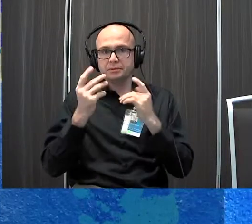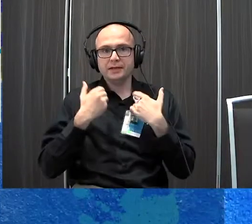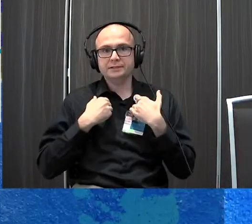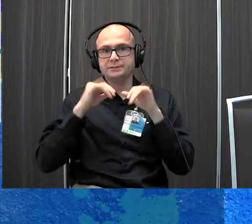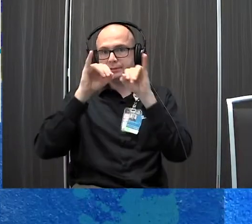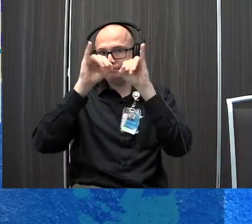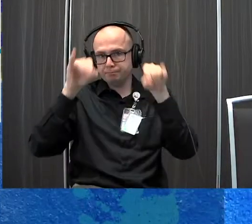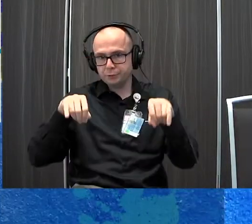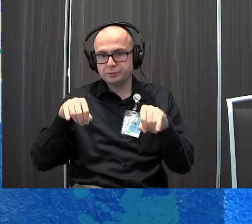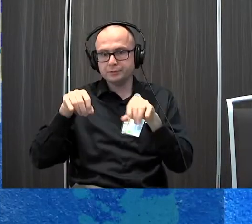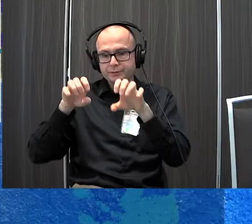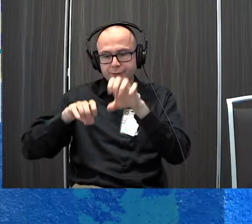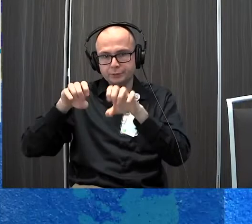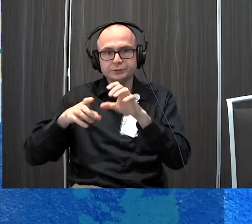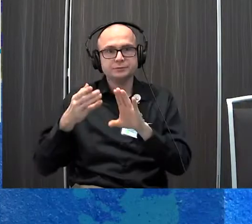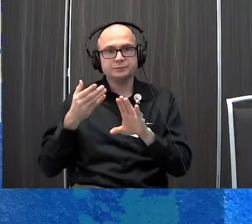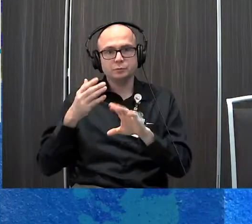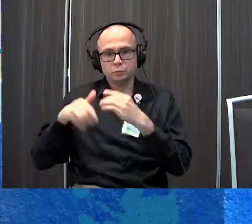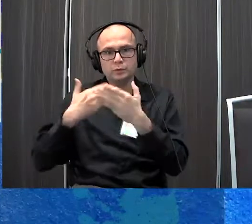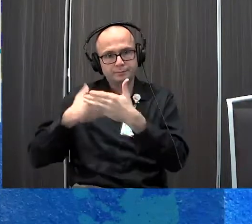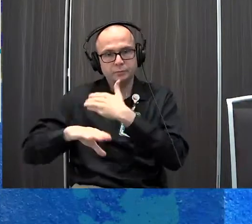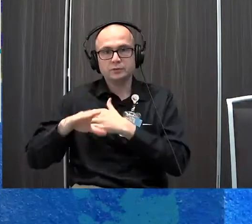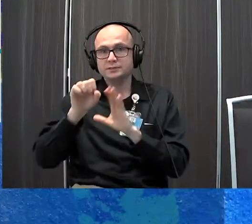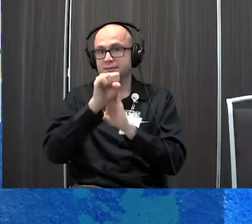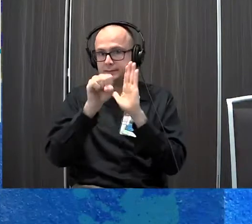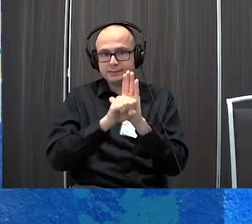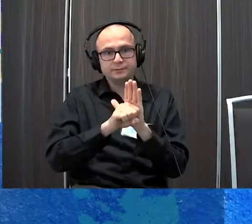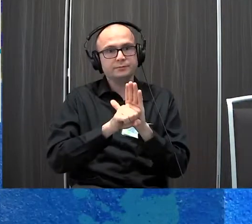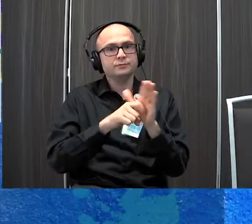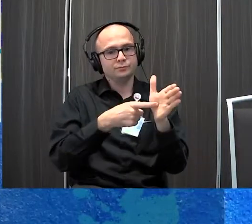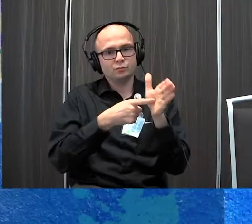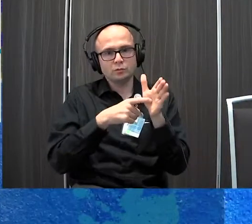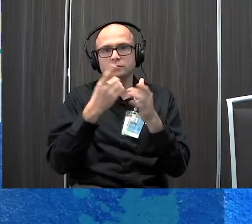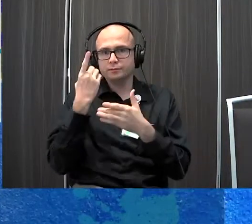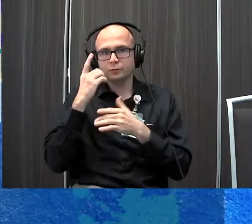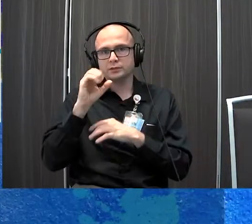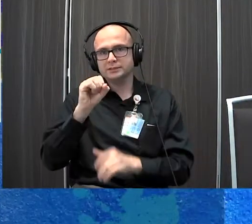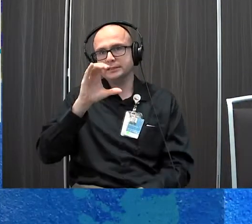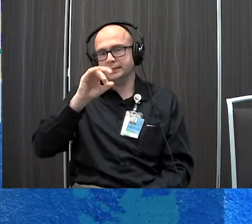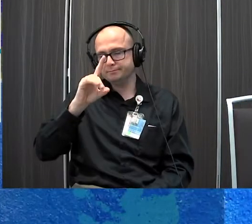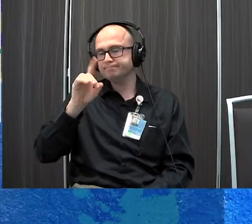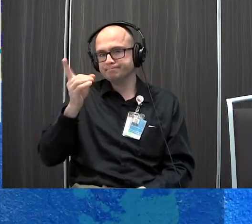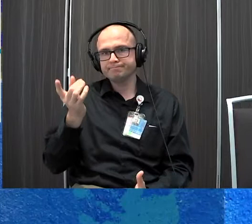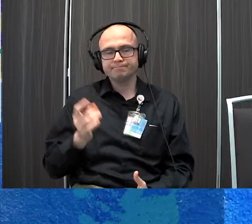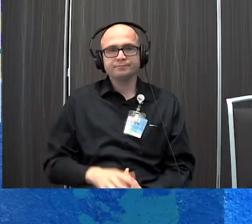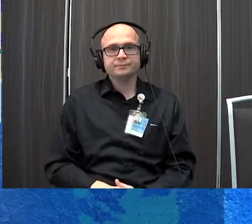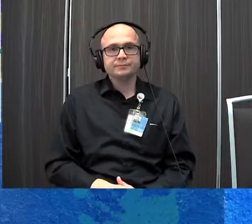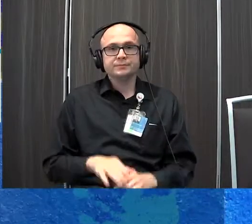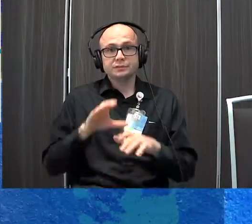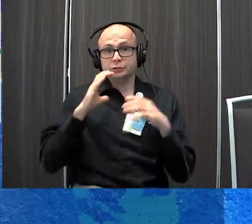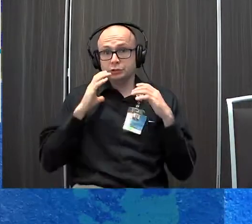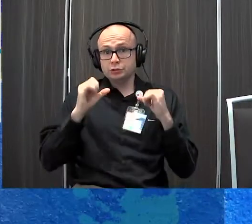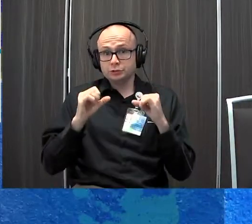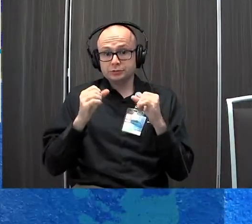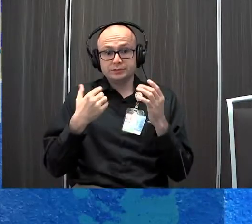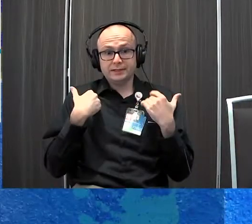evaluation at birth. You may not know it, but every state is now live for newborn screening for SCID, and patients with CHARGE syndrome who have